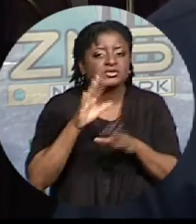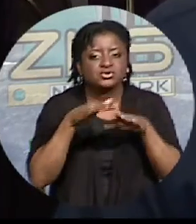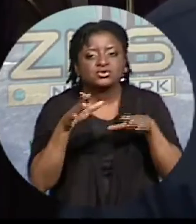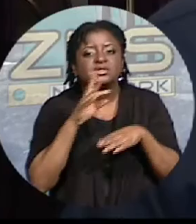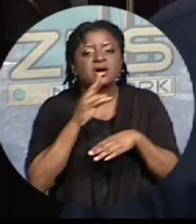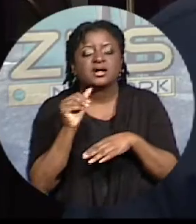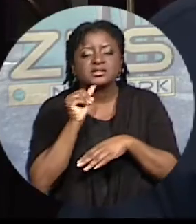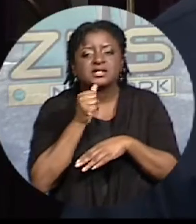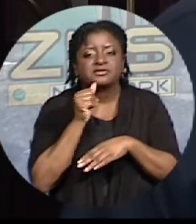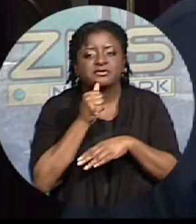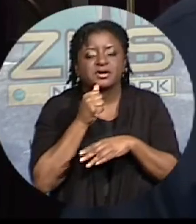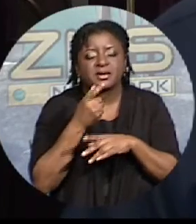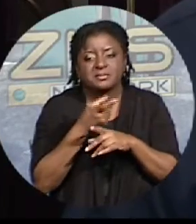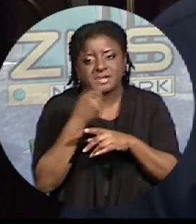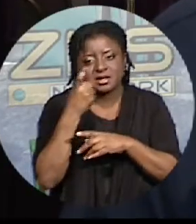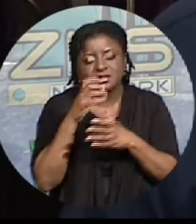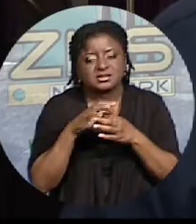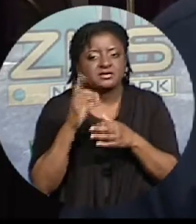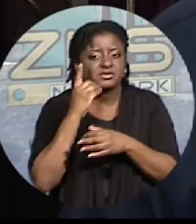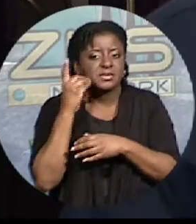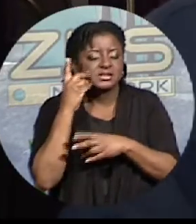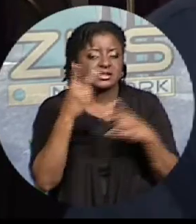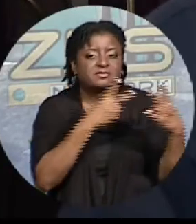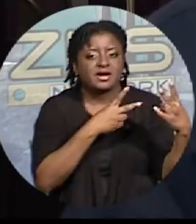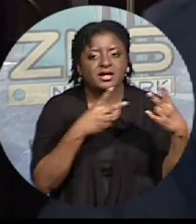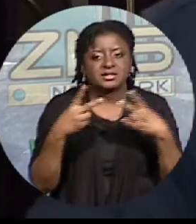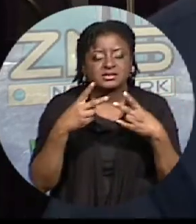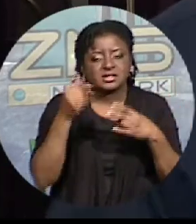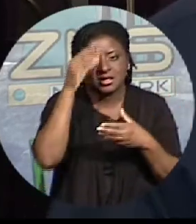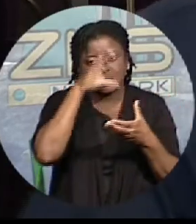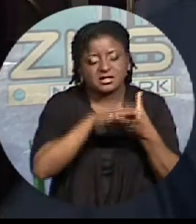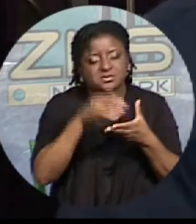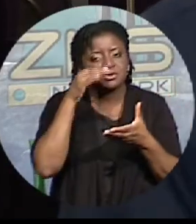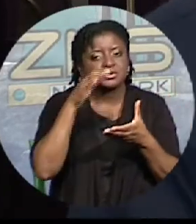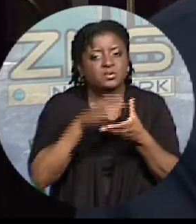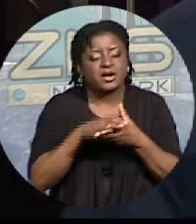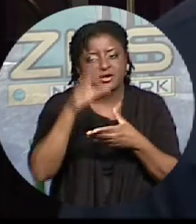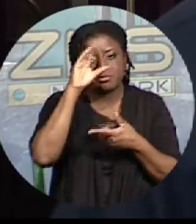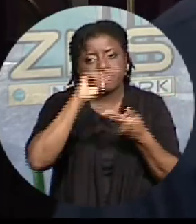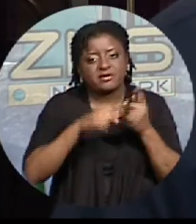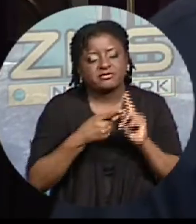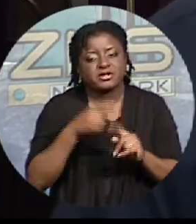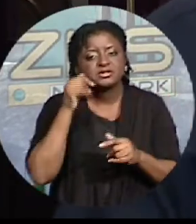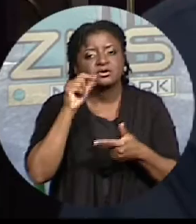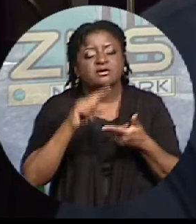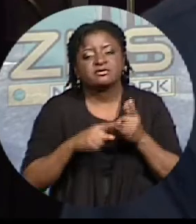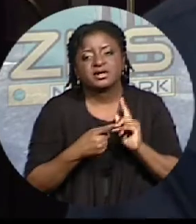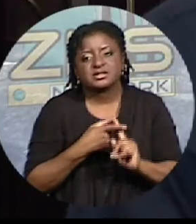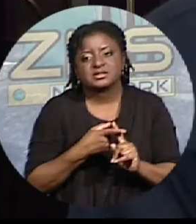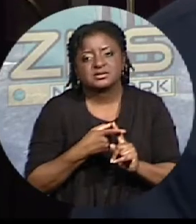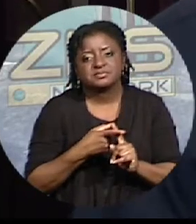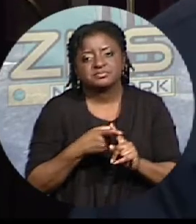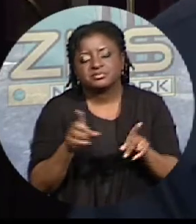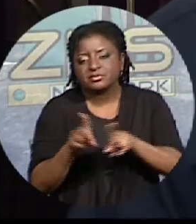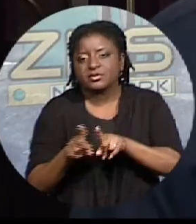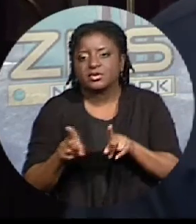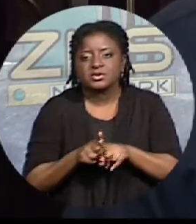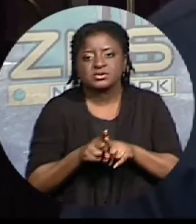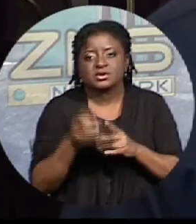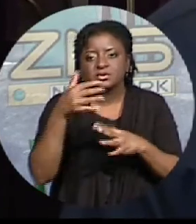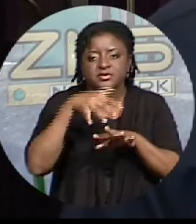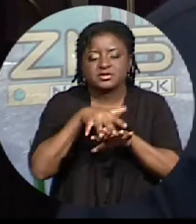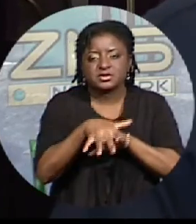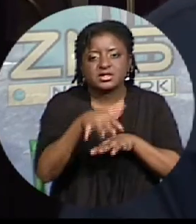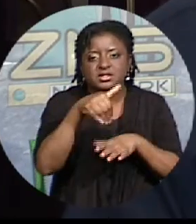suffering because of incidences of domestic violence. Husbands and wives and boyfriends and girlfriends. And it's even filtering now into